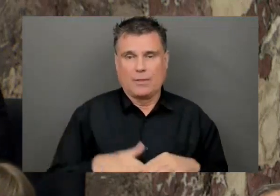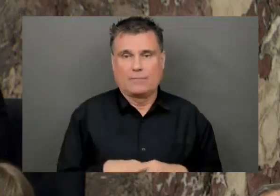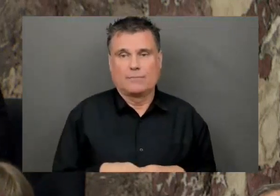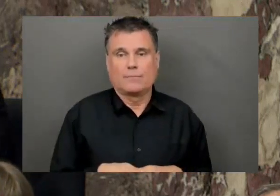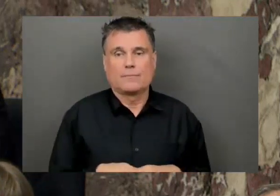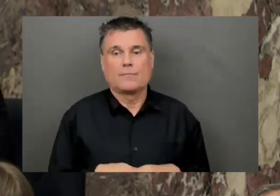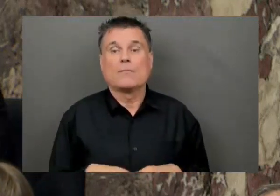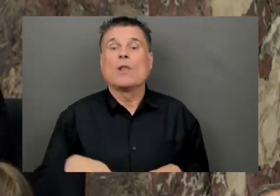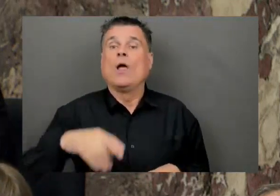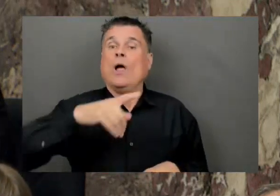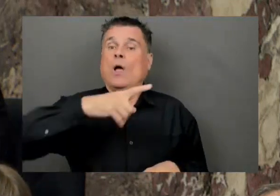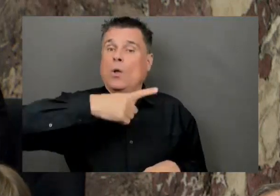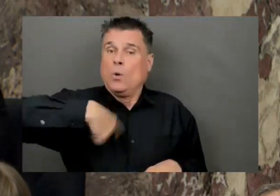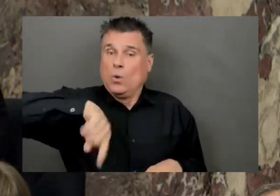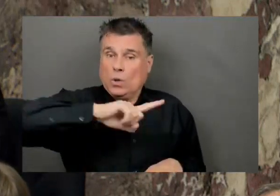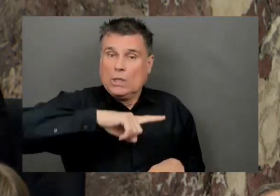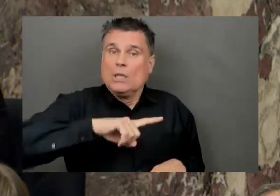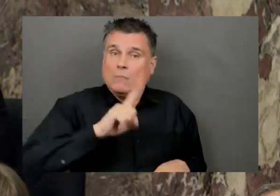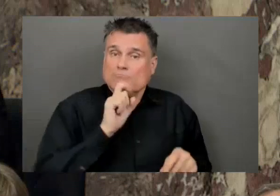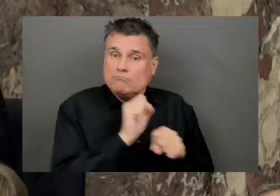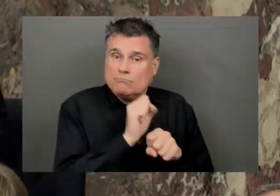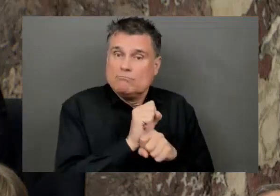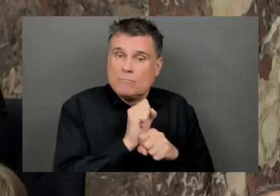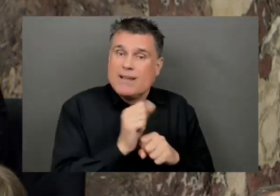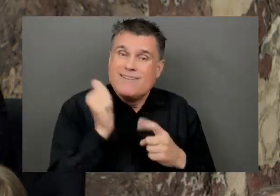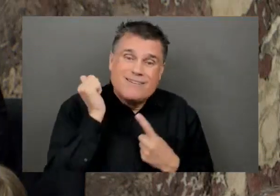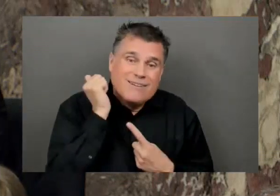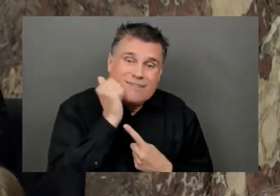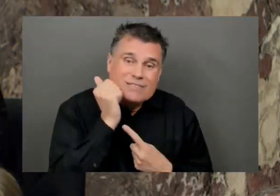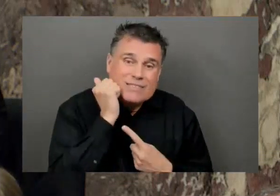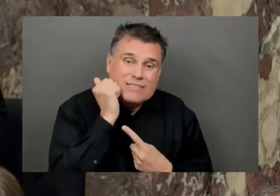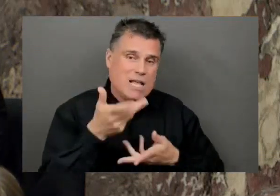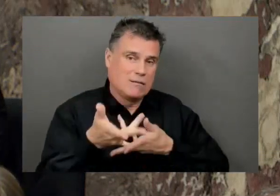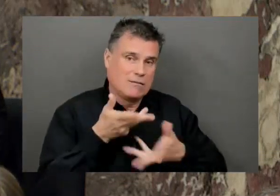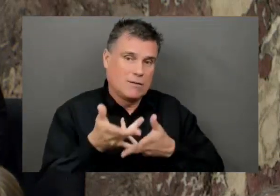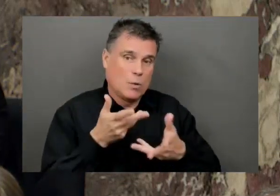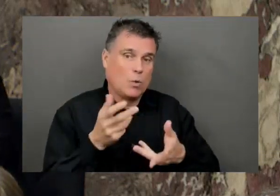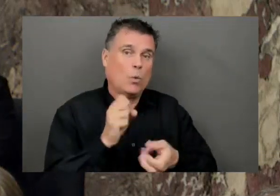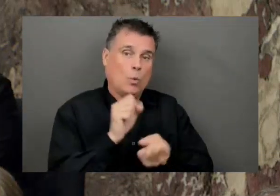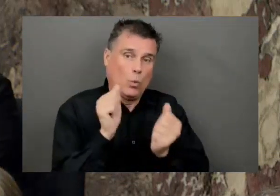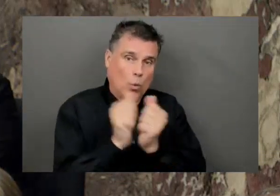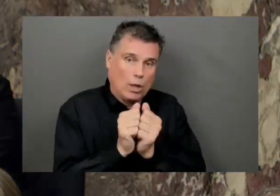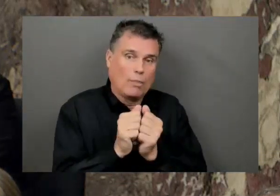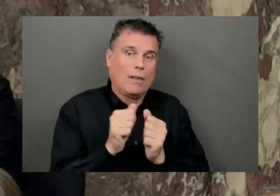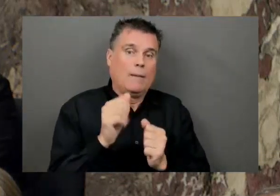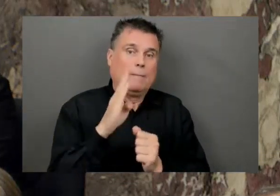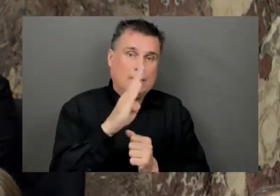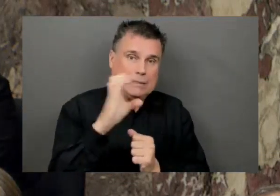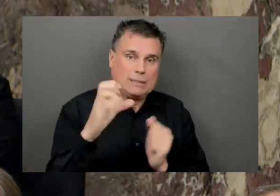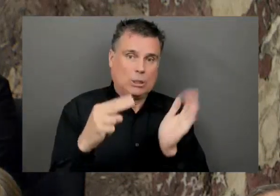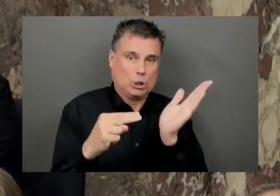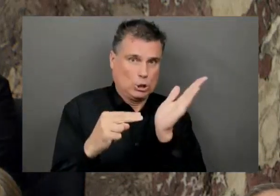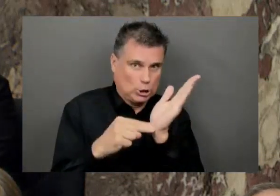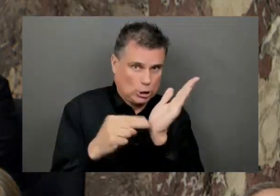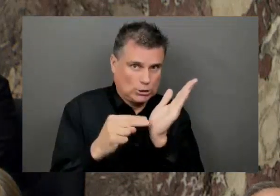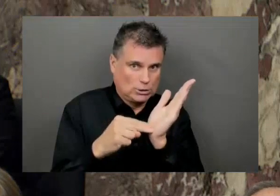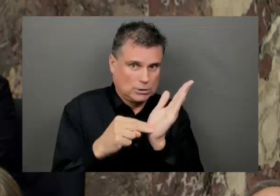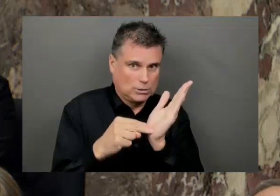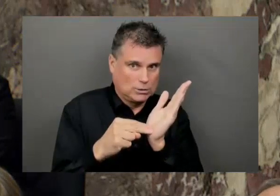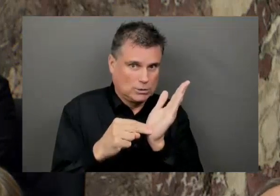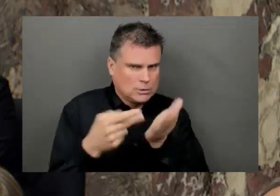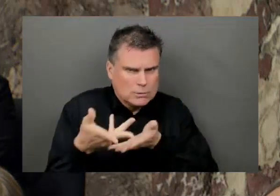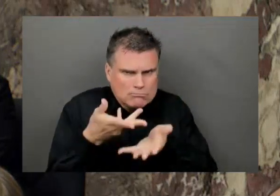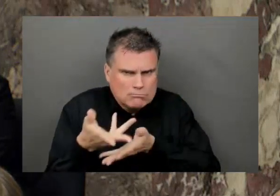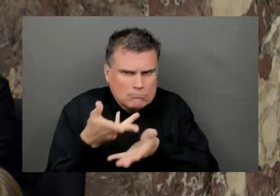nurses on these questions. I've met at 33 hospitals in every case with nurses talking about the issues that they face, from issues of